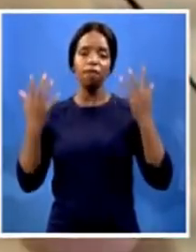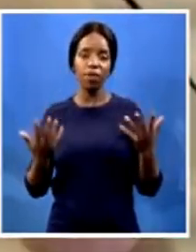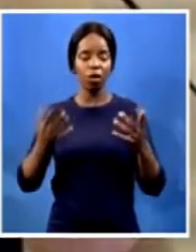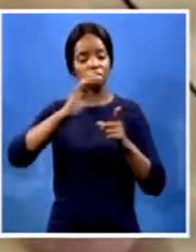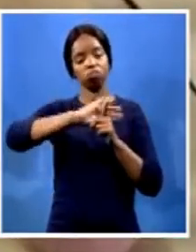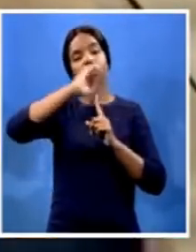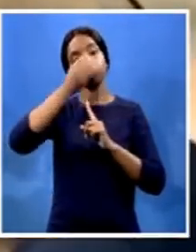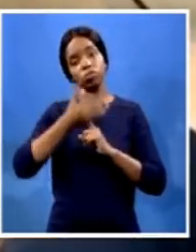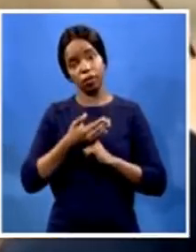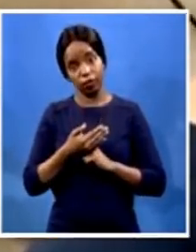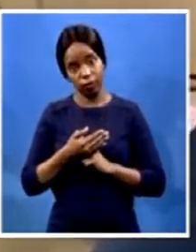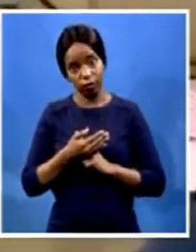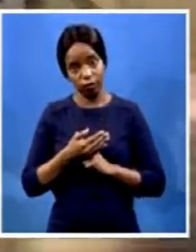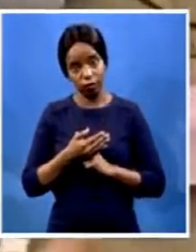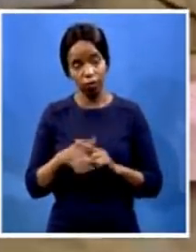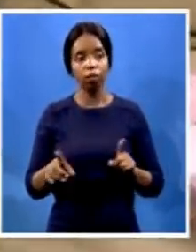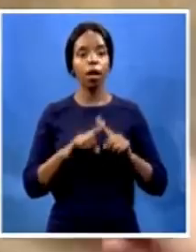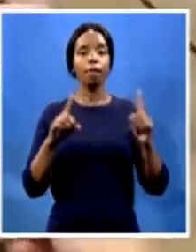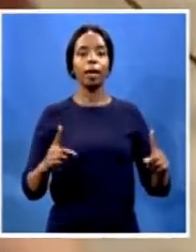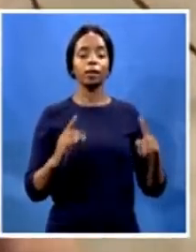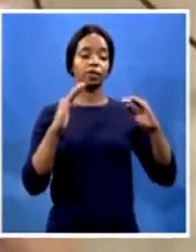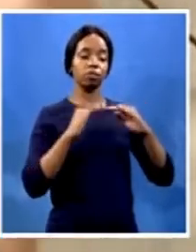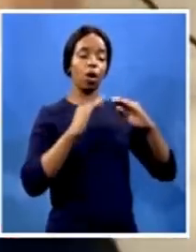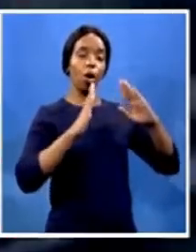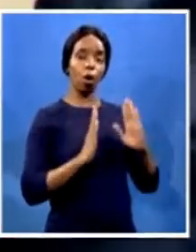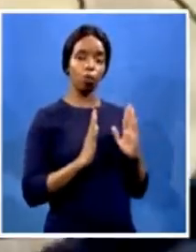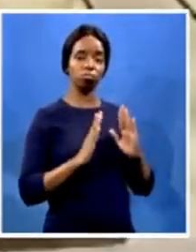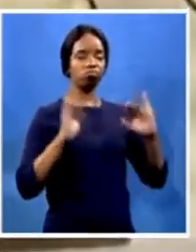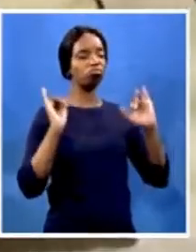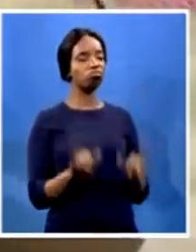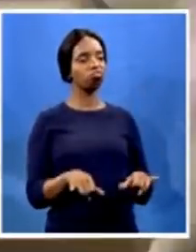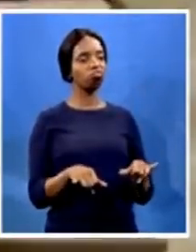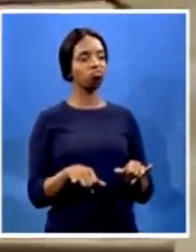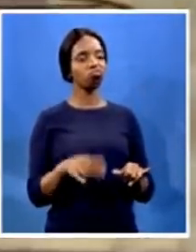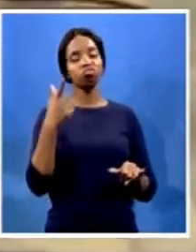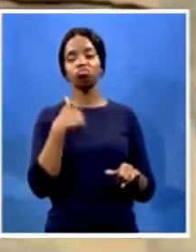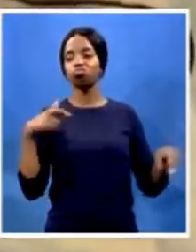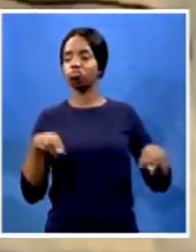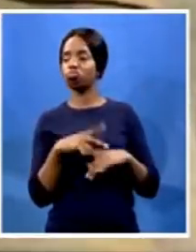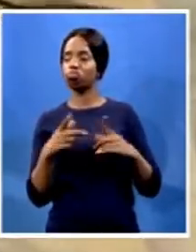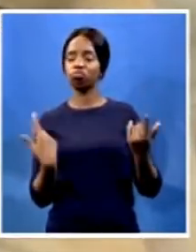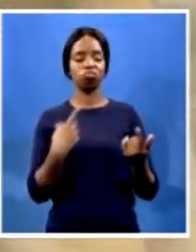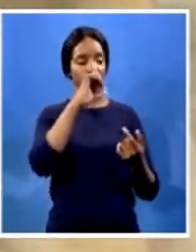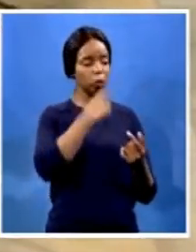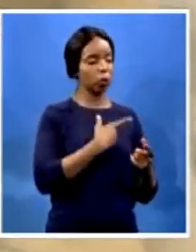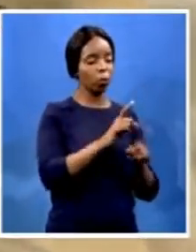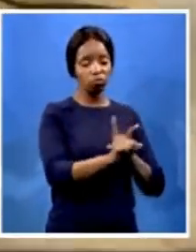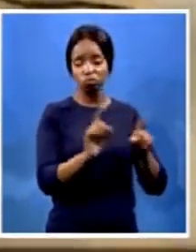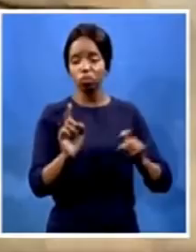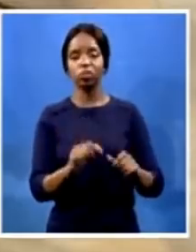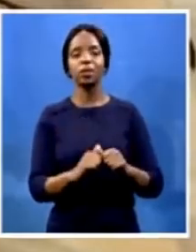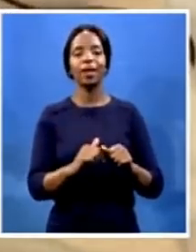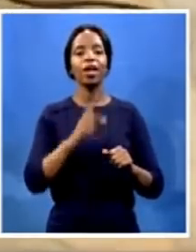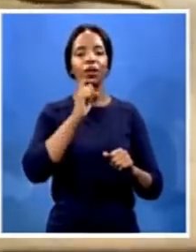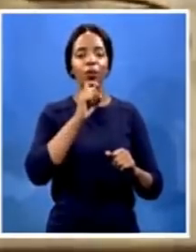to to see your doctor or whatever, don the reusable face mask, you're saving the protective